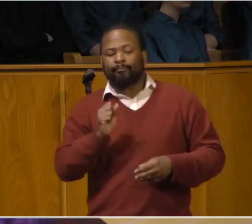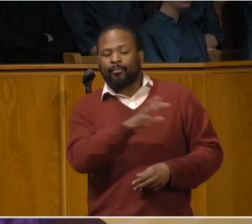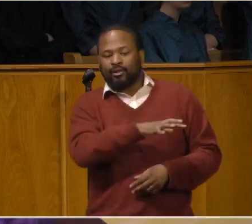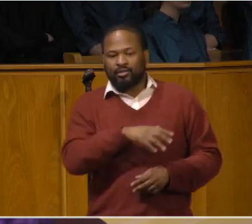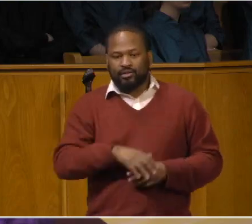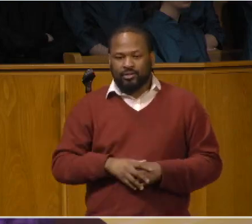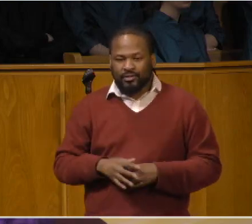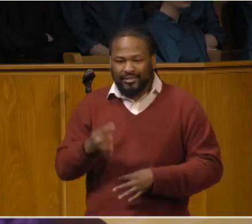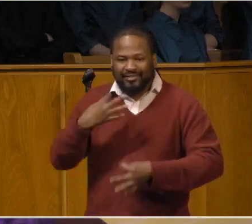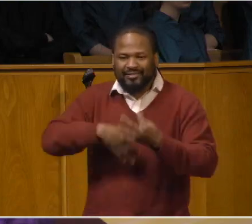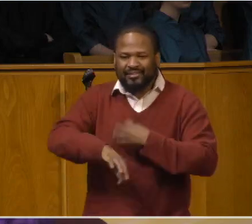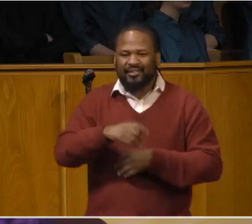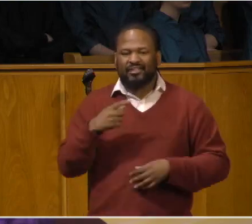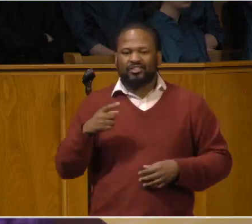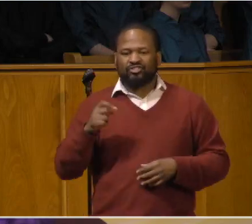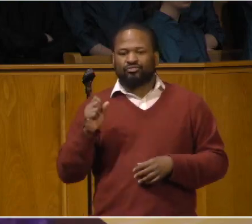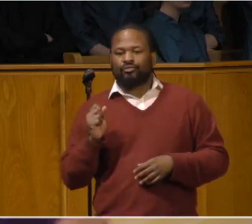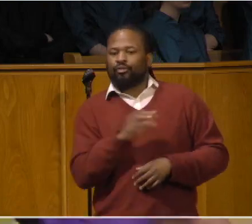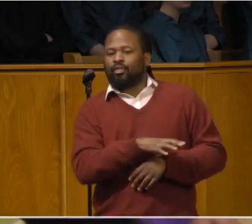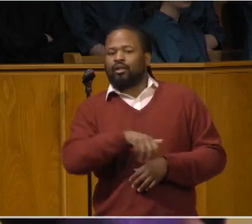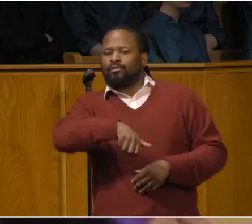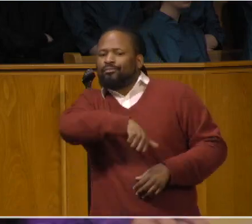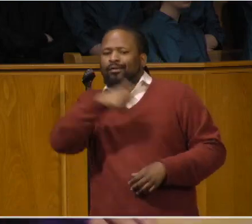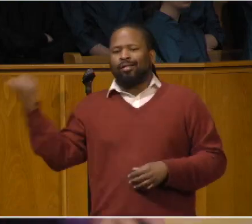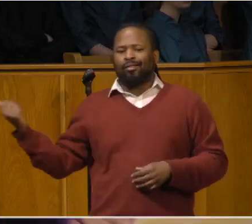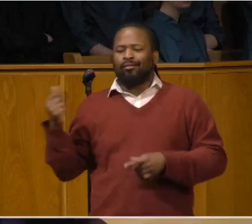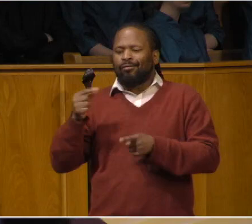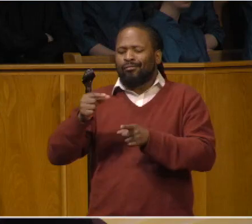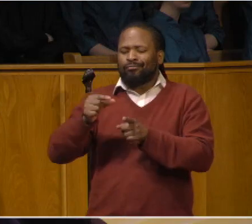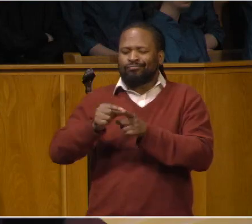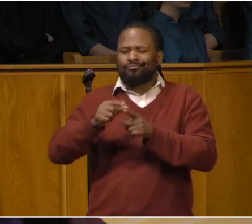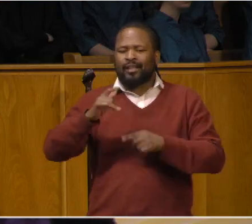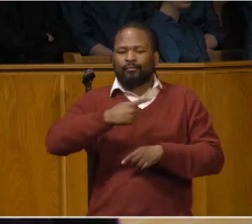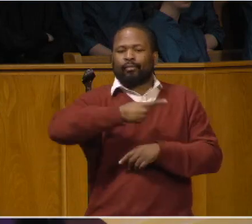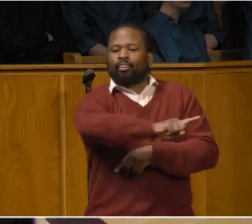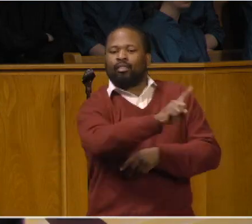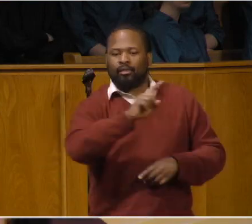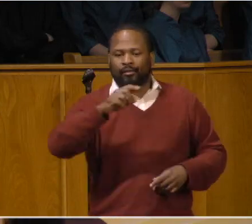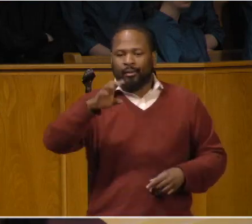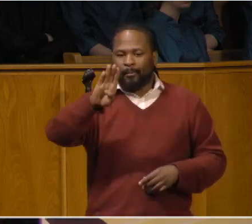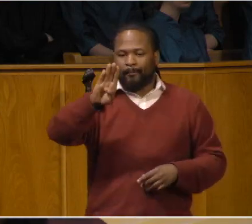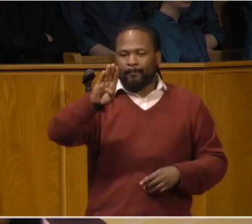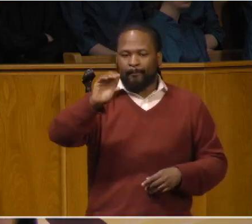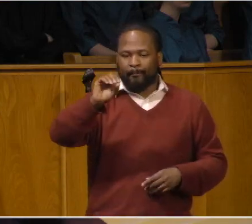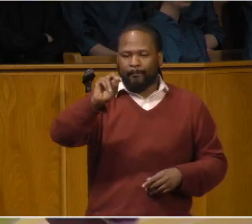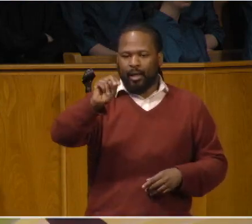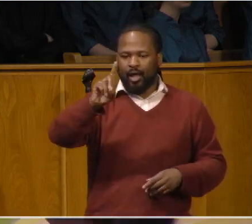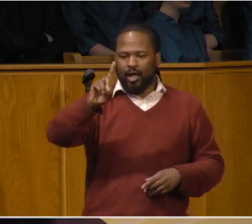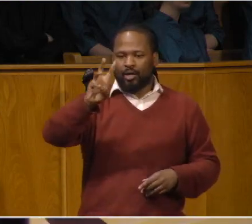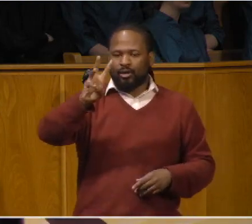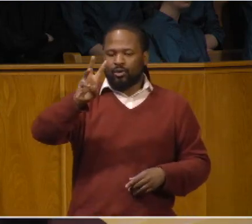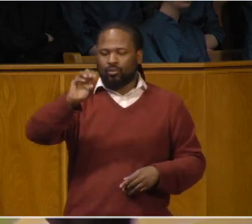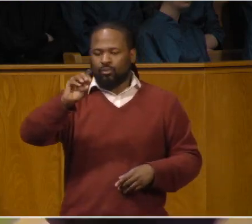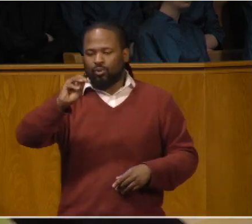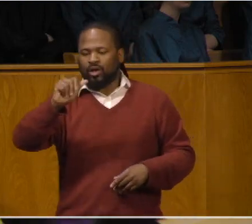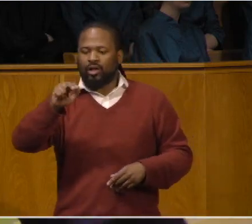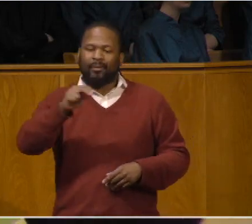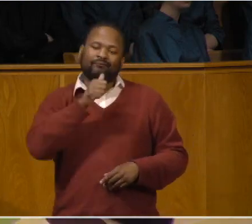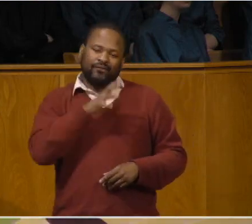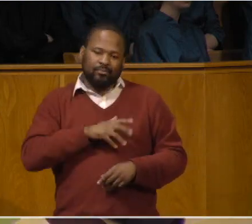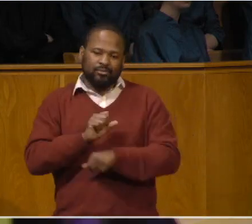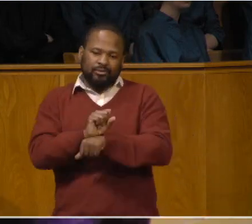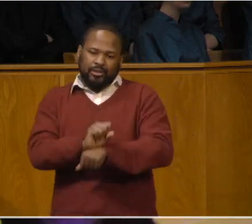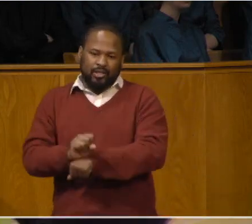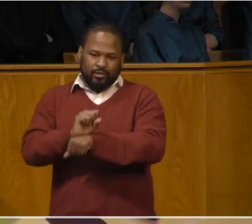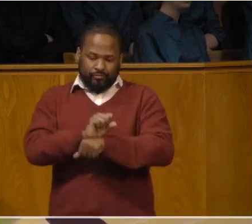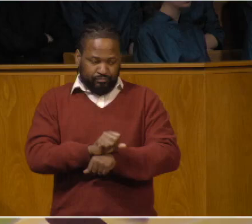ama, or bondwoman. A better name for it is female slave or concubine. Cast out this slave and